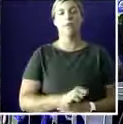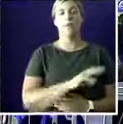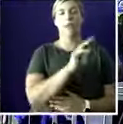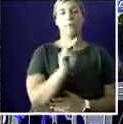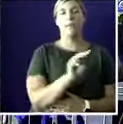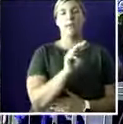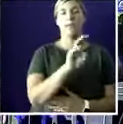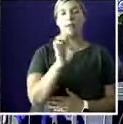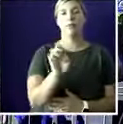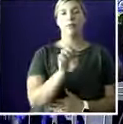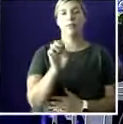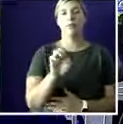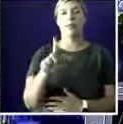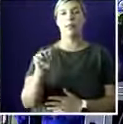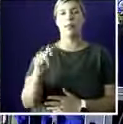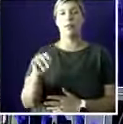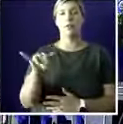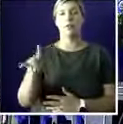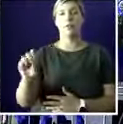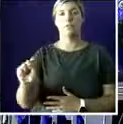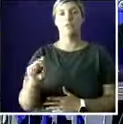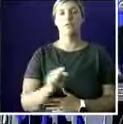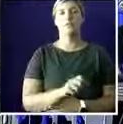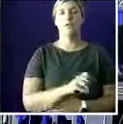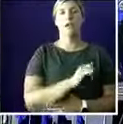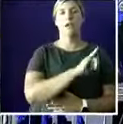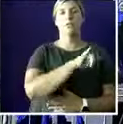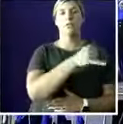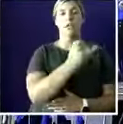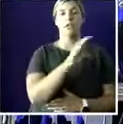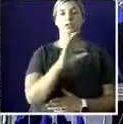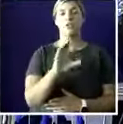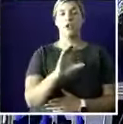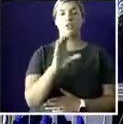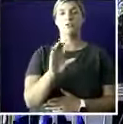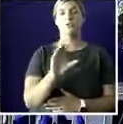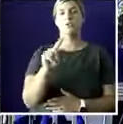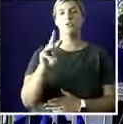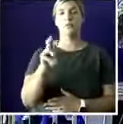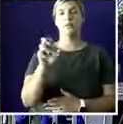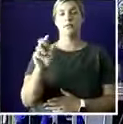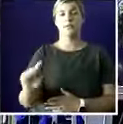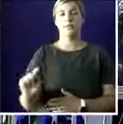Megan Elizabeth Lamers. Jack Charles Trent.